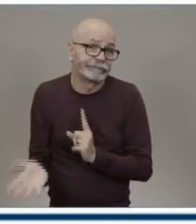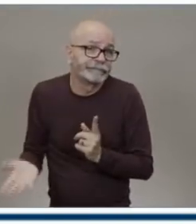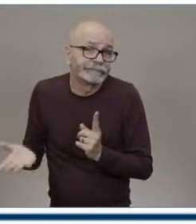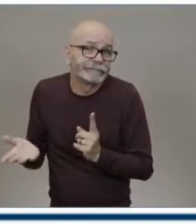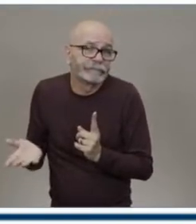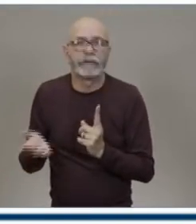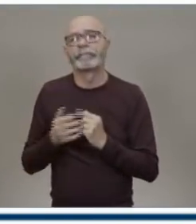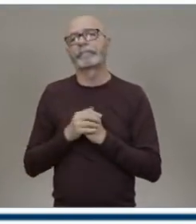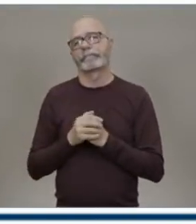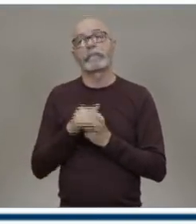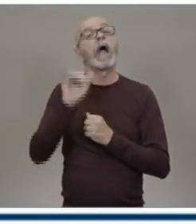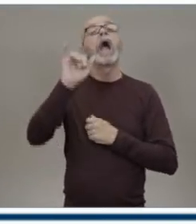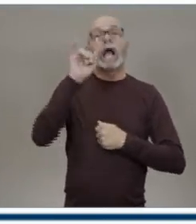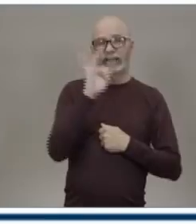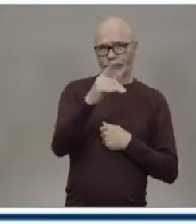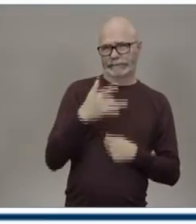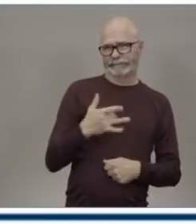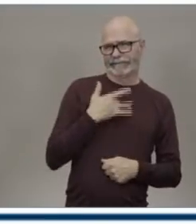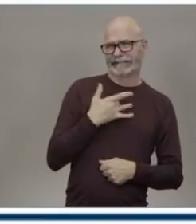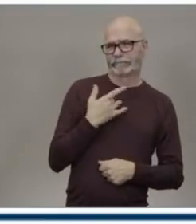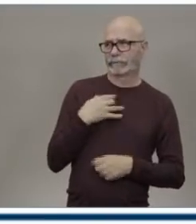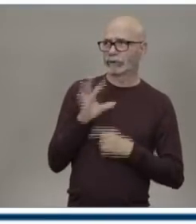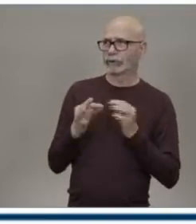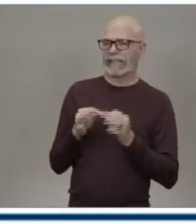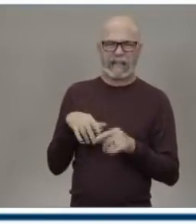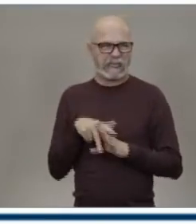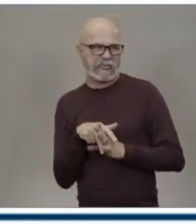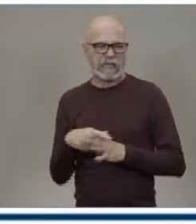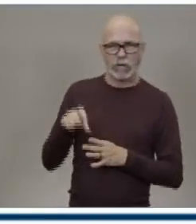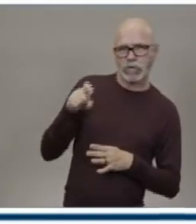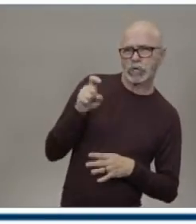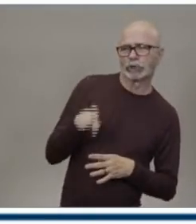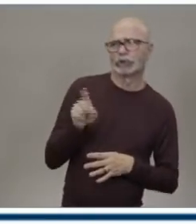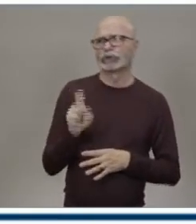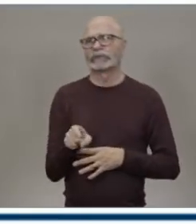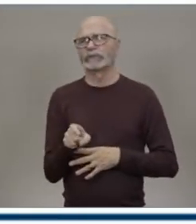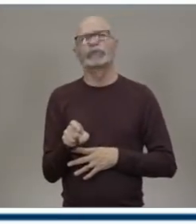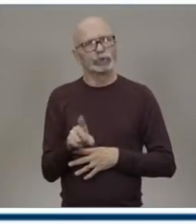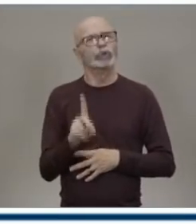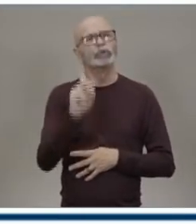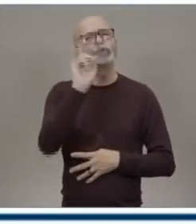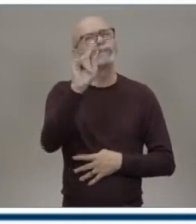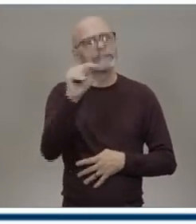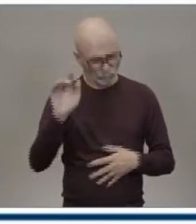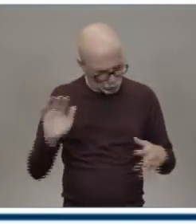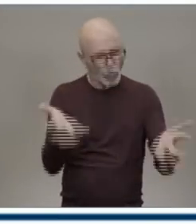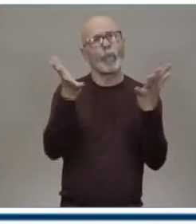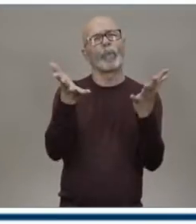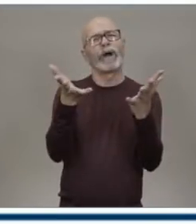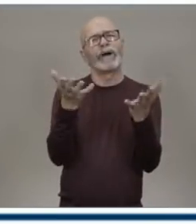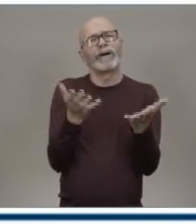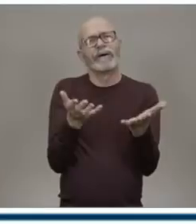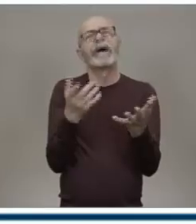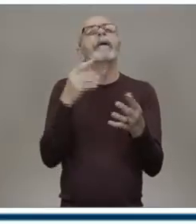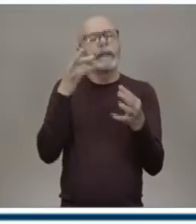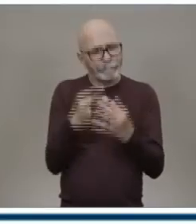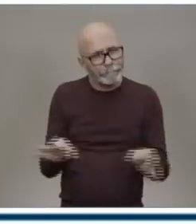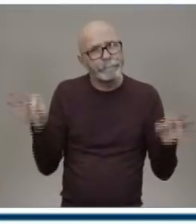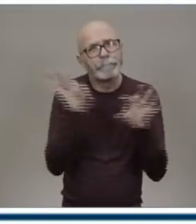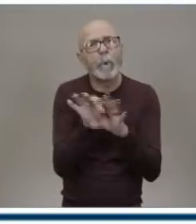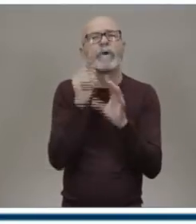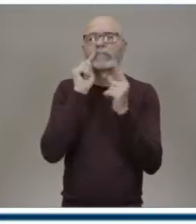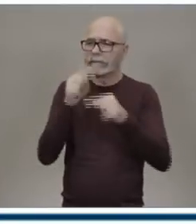they should get tested and get that done. Getting tested is a key way for Nova Scotians to contribute to our